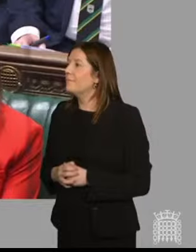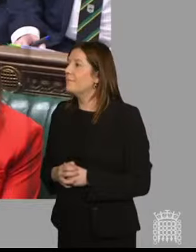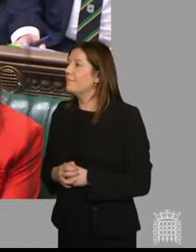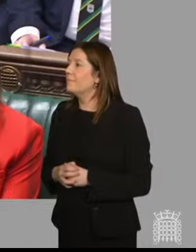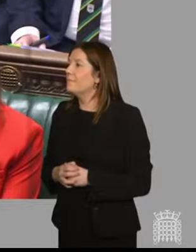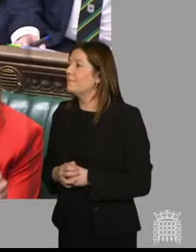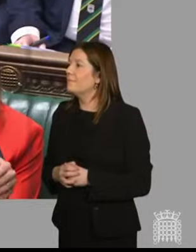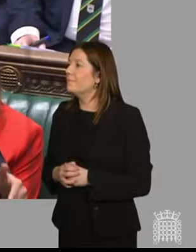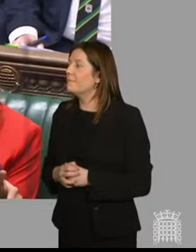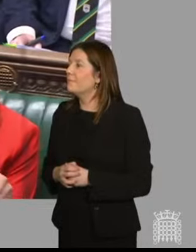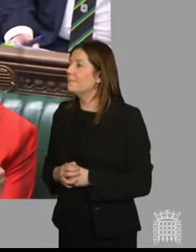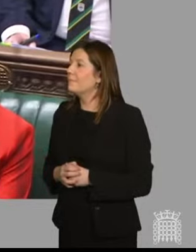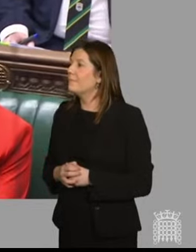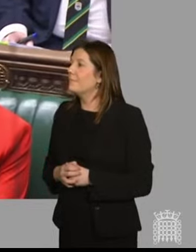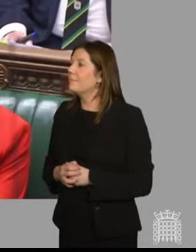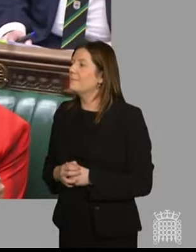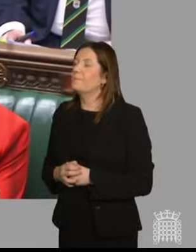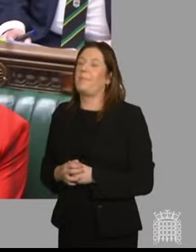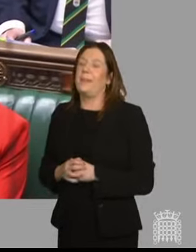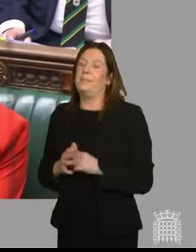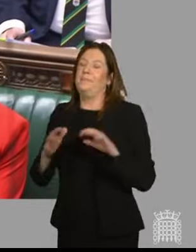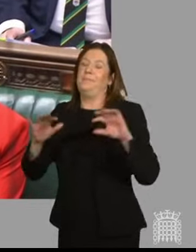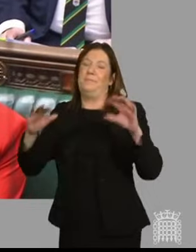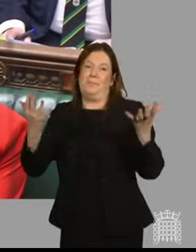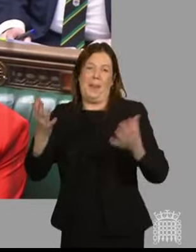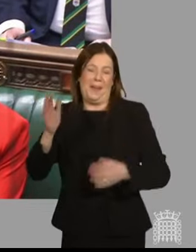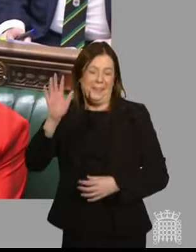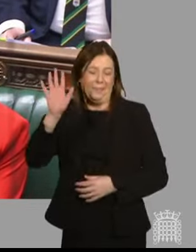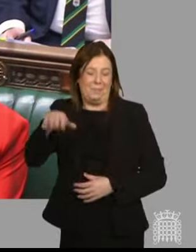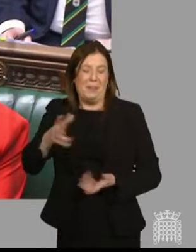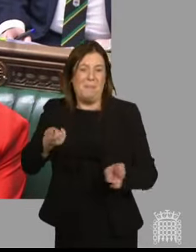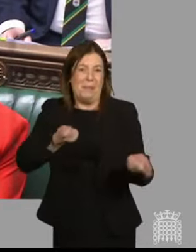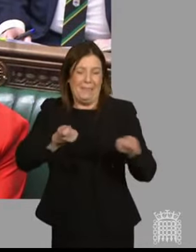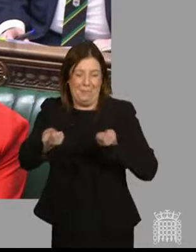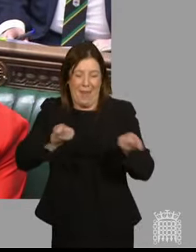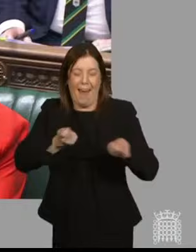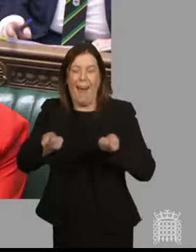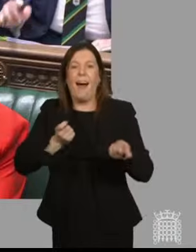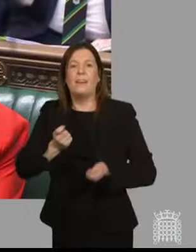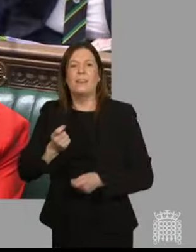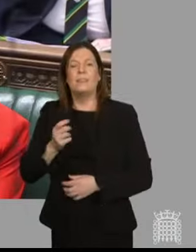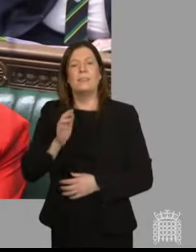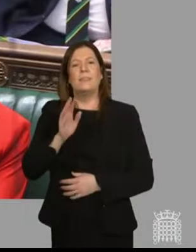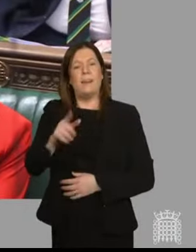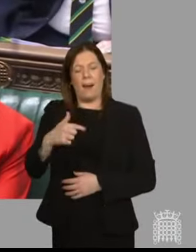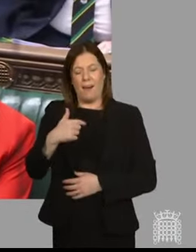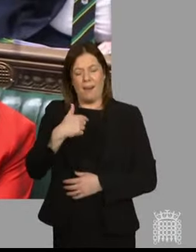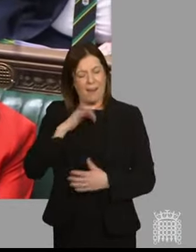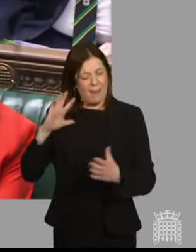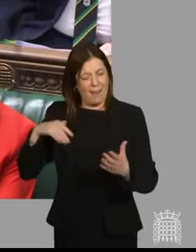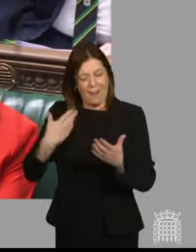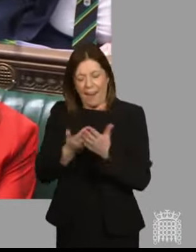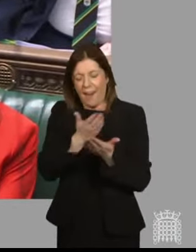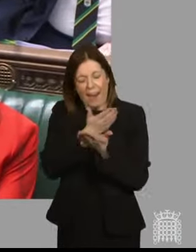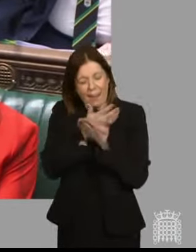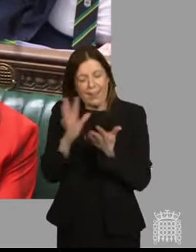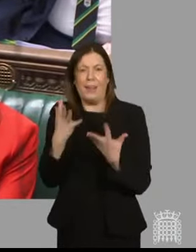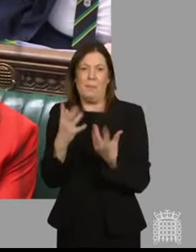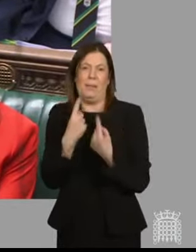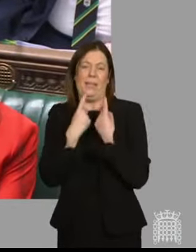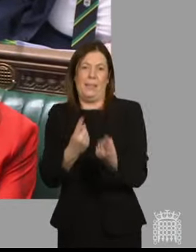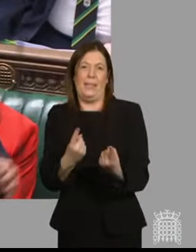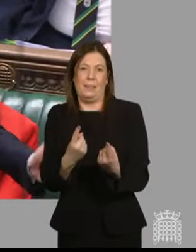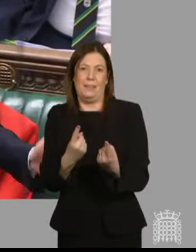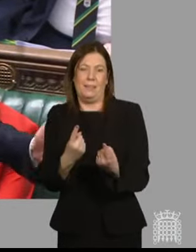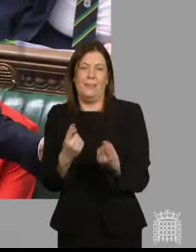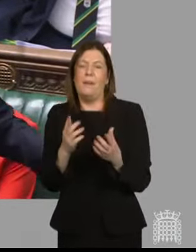Mr. Speaker, I've always been crystal clear. You do need to have an effective deterrence to finally solve